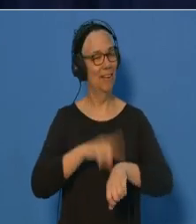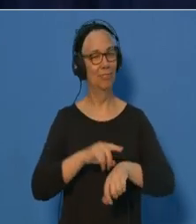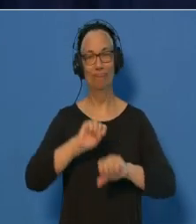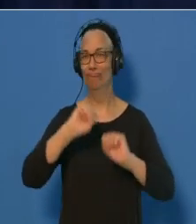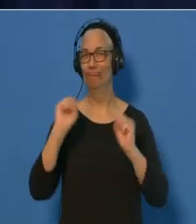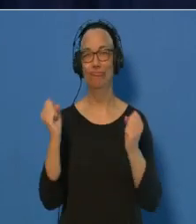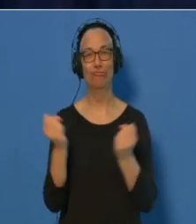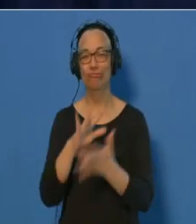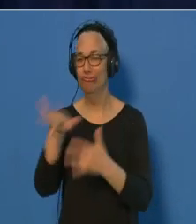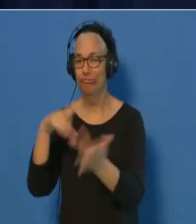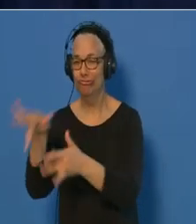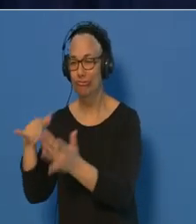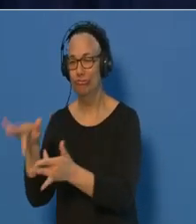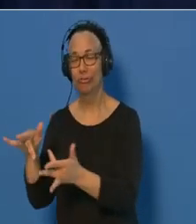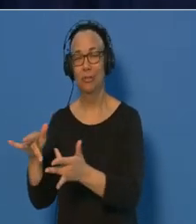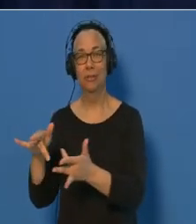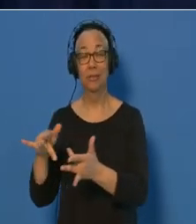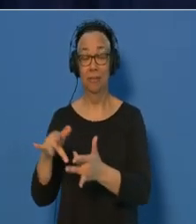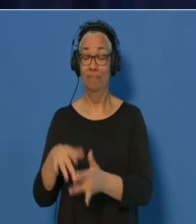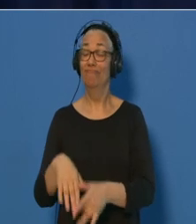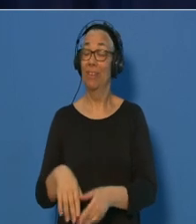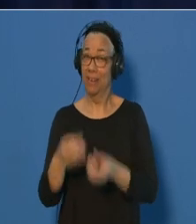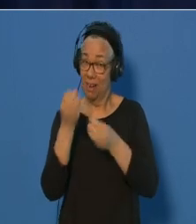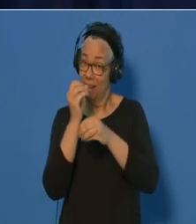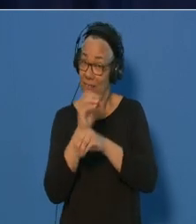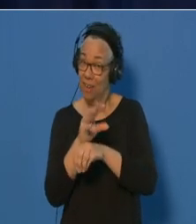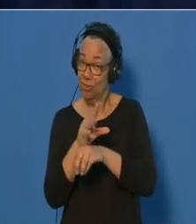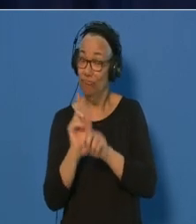and I strongly advise persons to go and